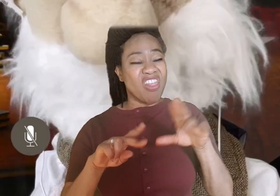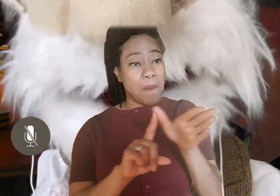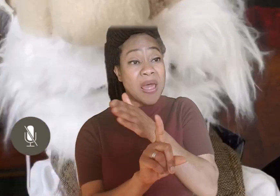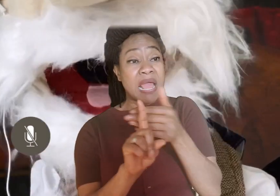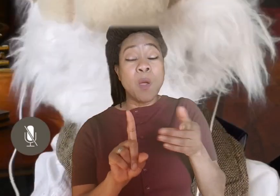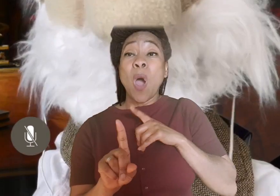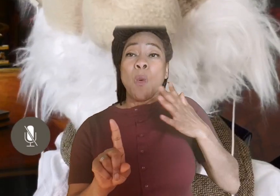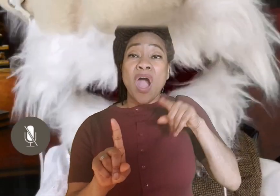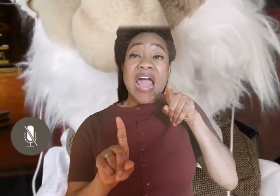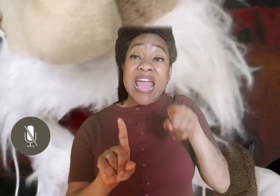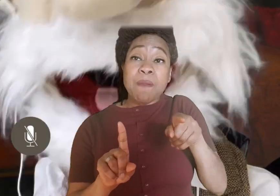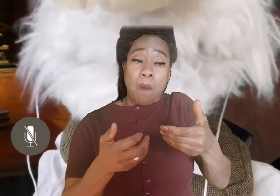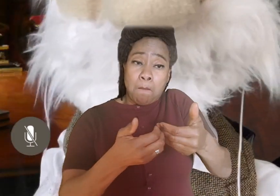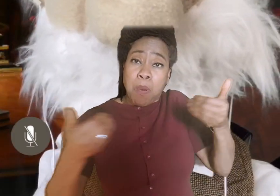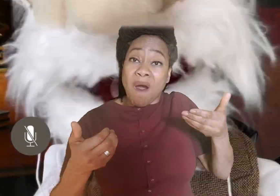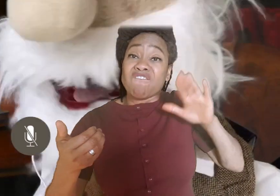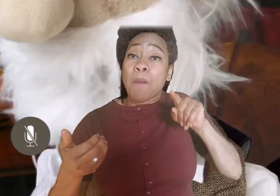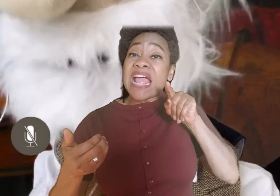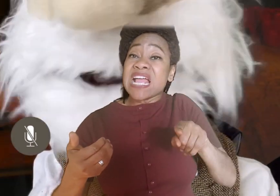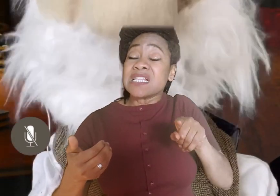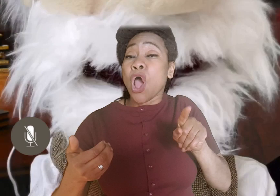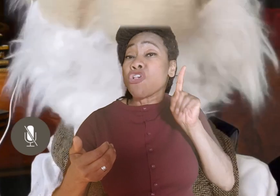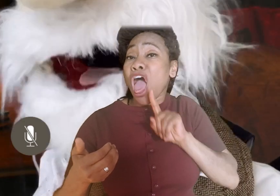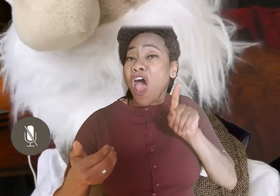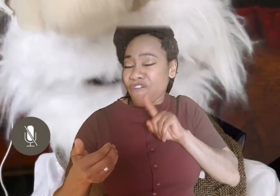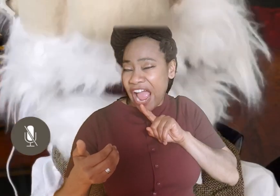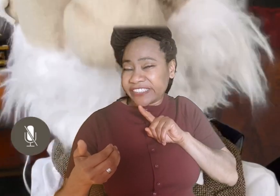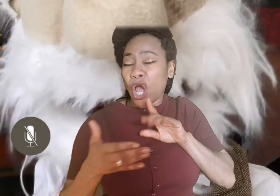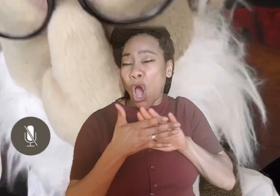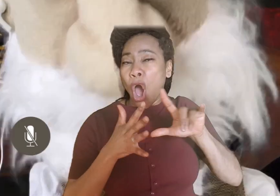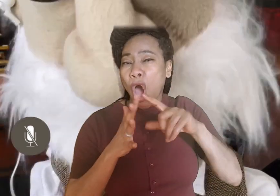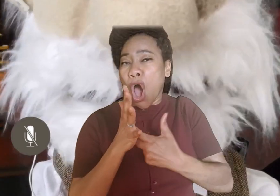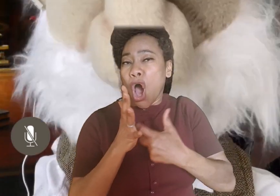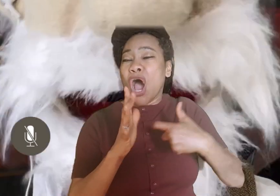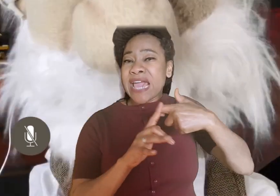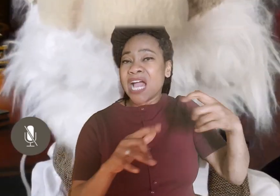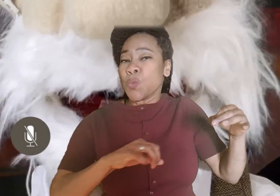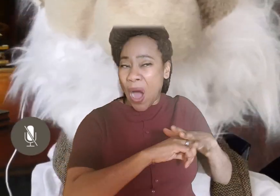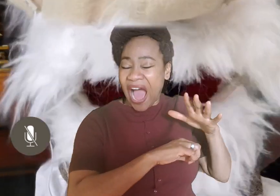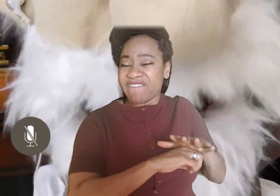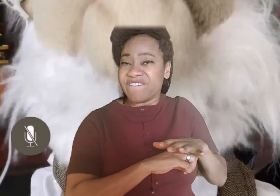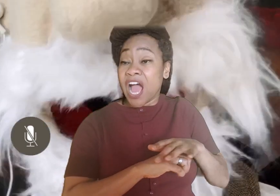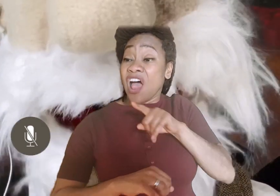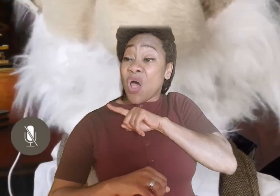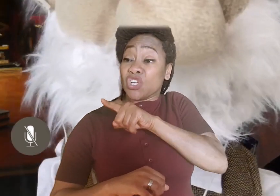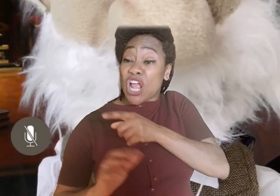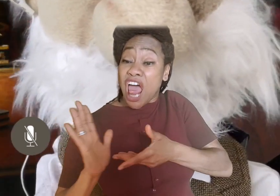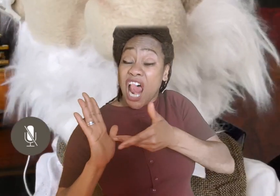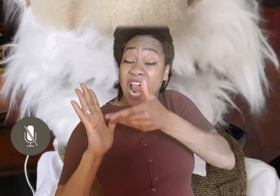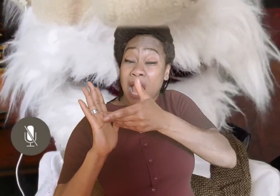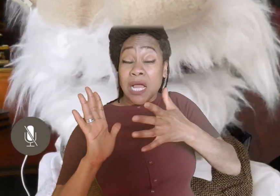from his mistress, and so Dora created these symptoms in order to obtain his attention.